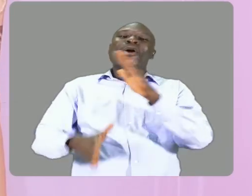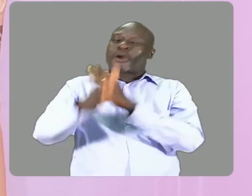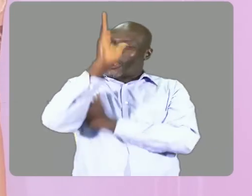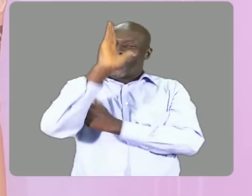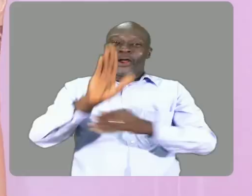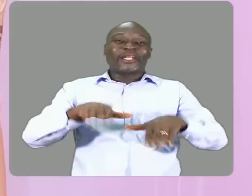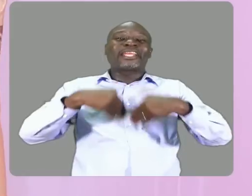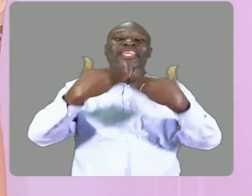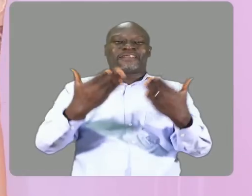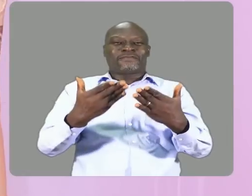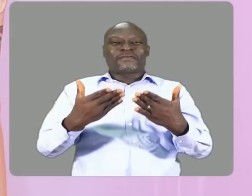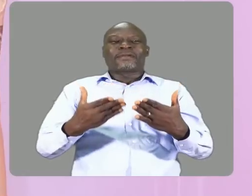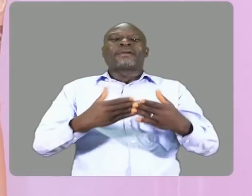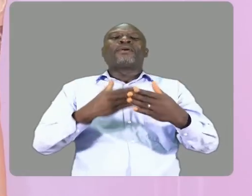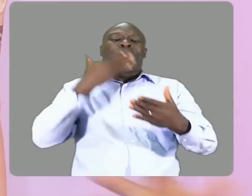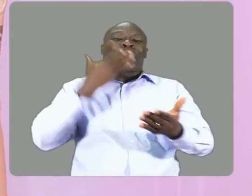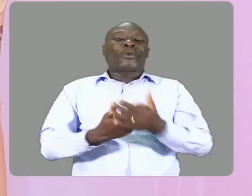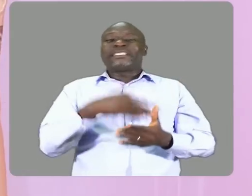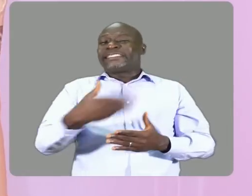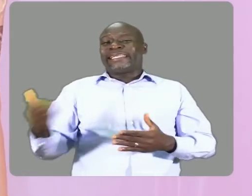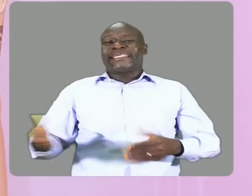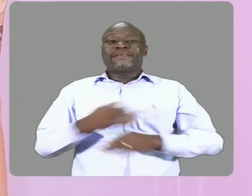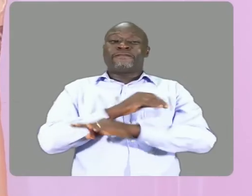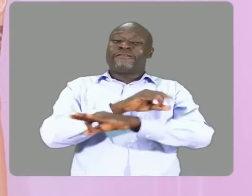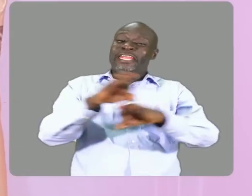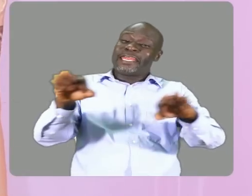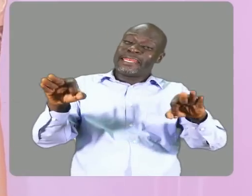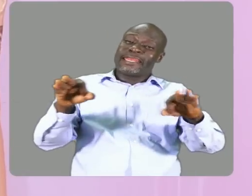Onyankopon omen nipa enepa kwa.